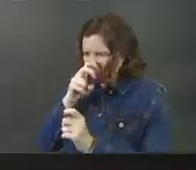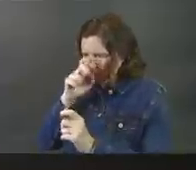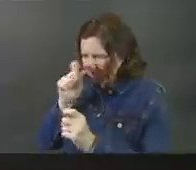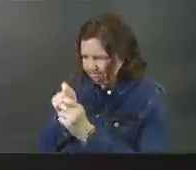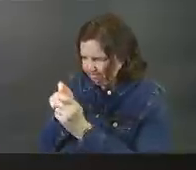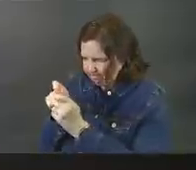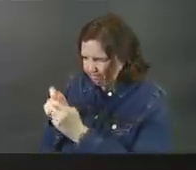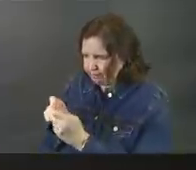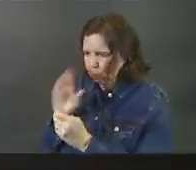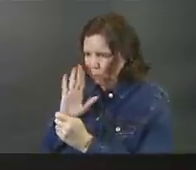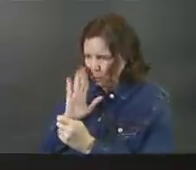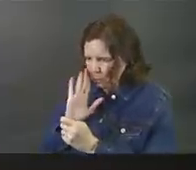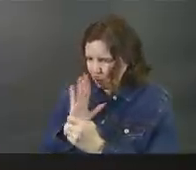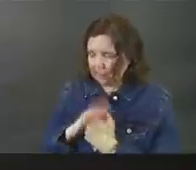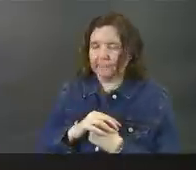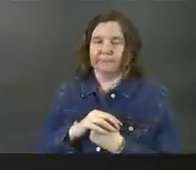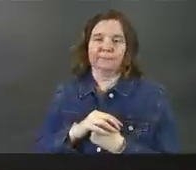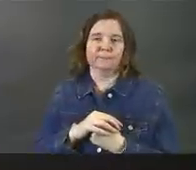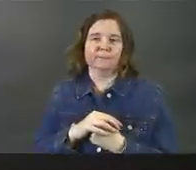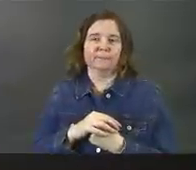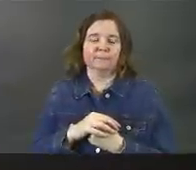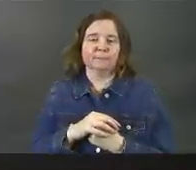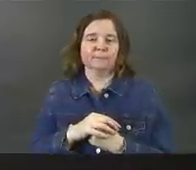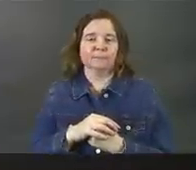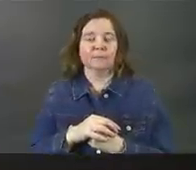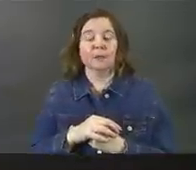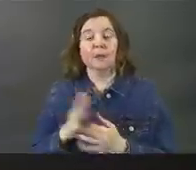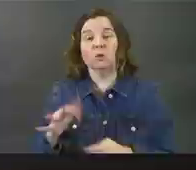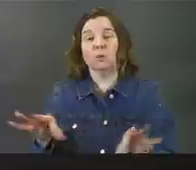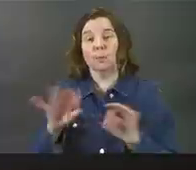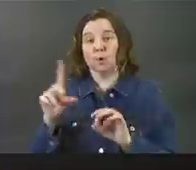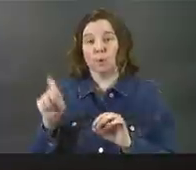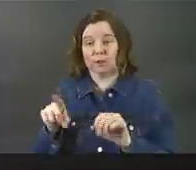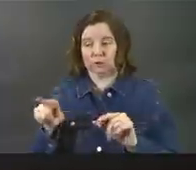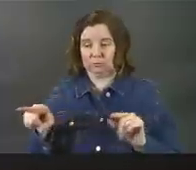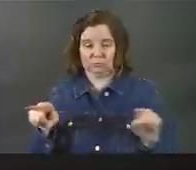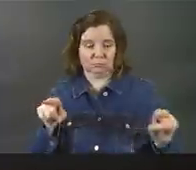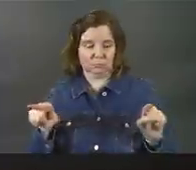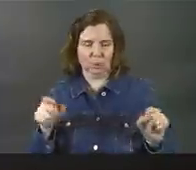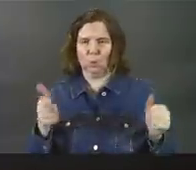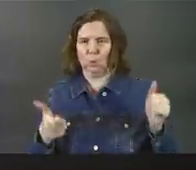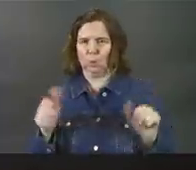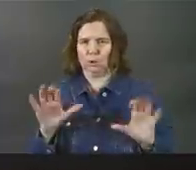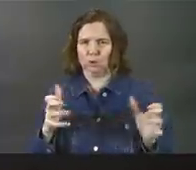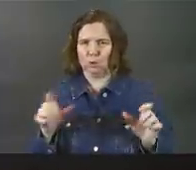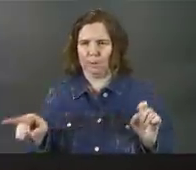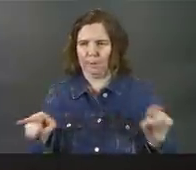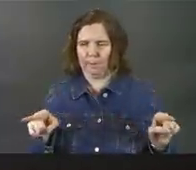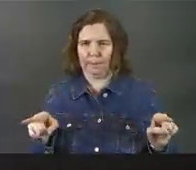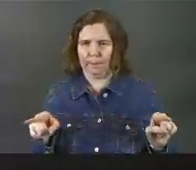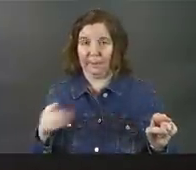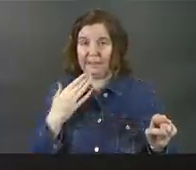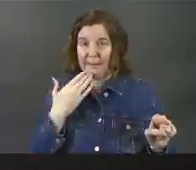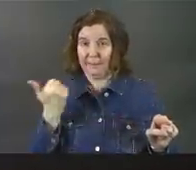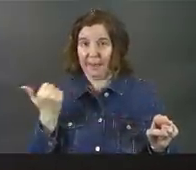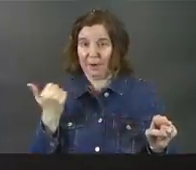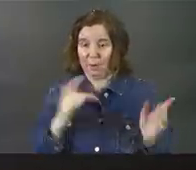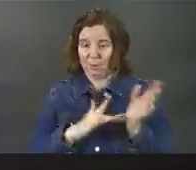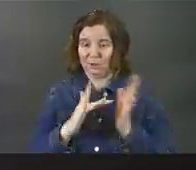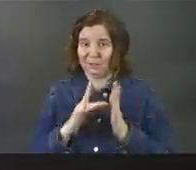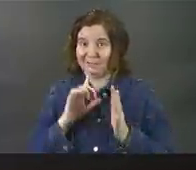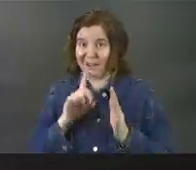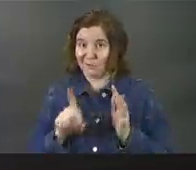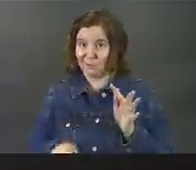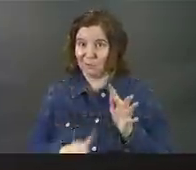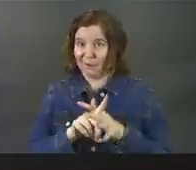the Messiah is going to be and what he's going to do. So the important question is, which group of people did better when